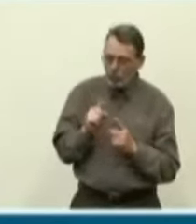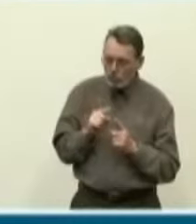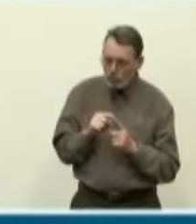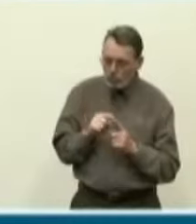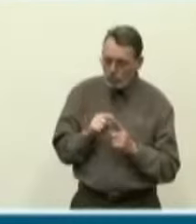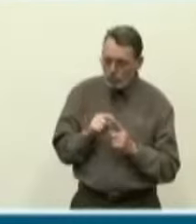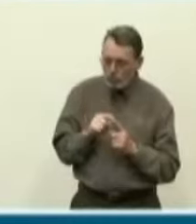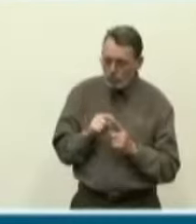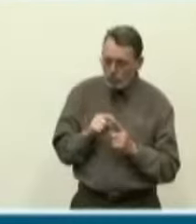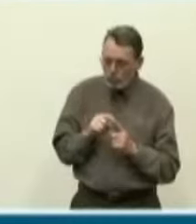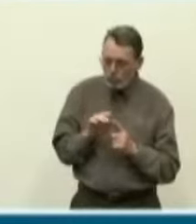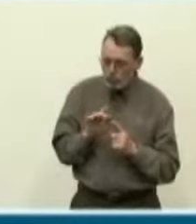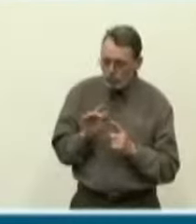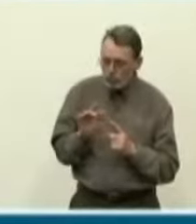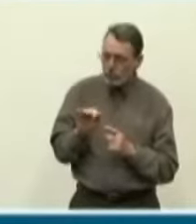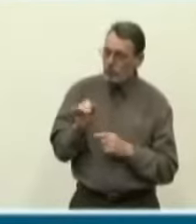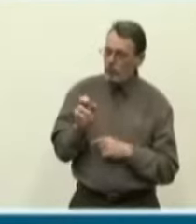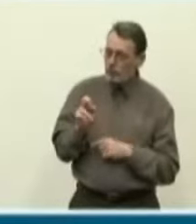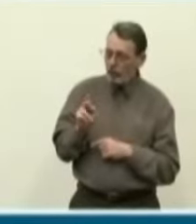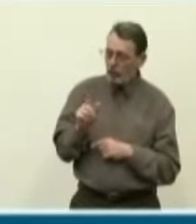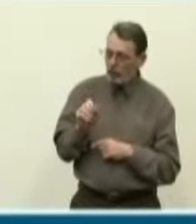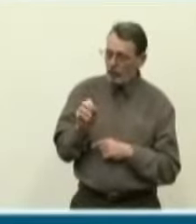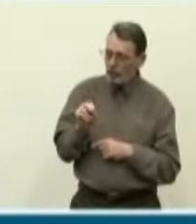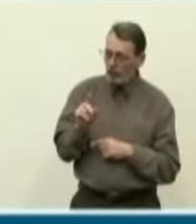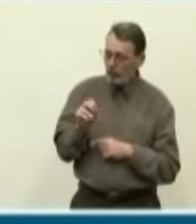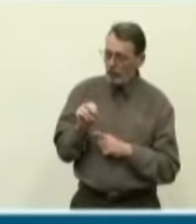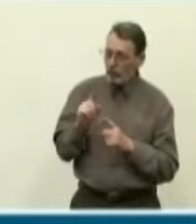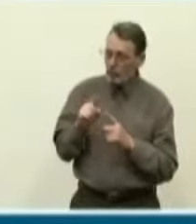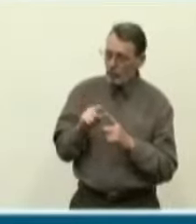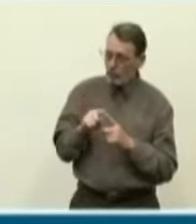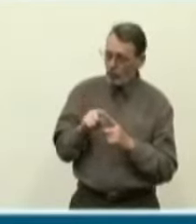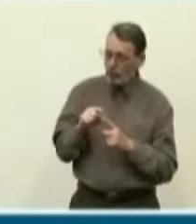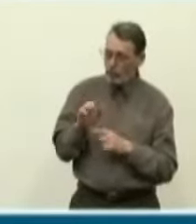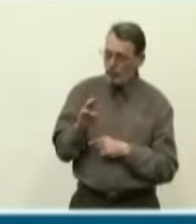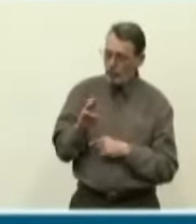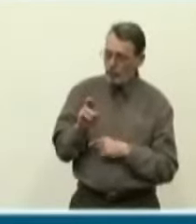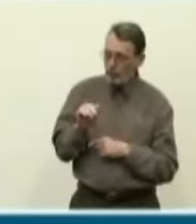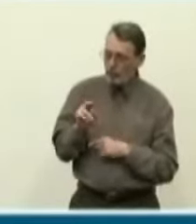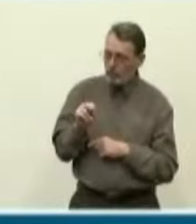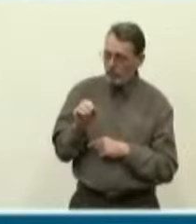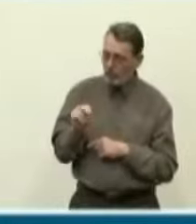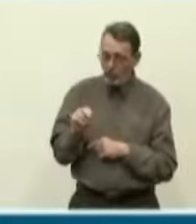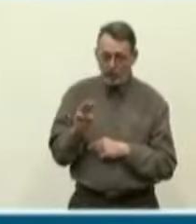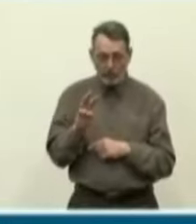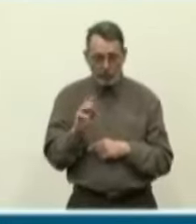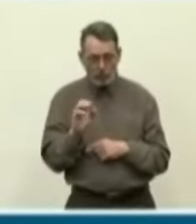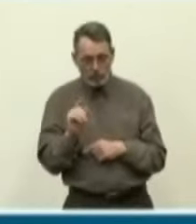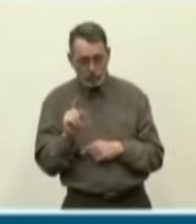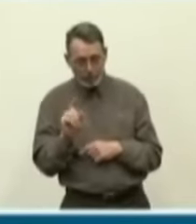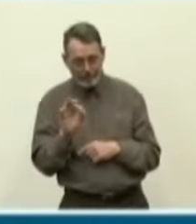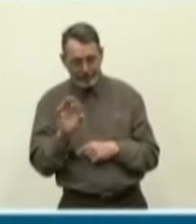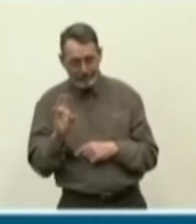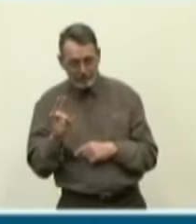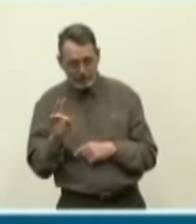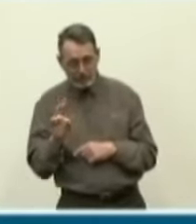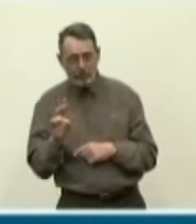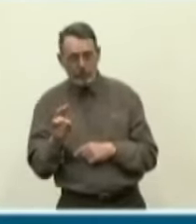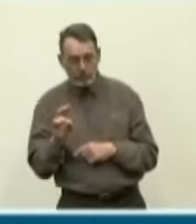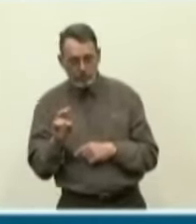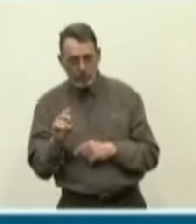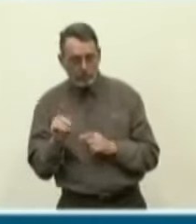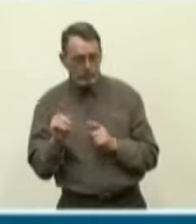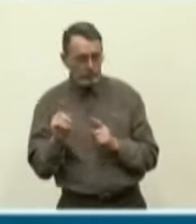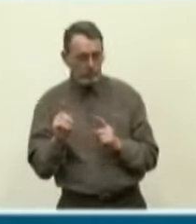Brandon. Jack London from Brandon, copy. Seconds. Yeah, boy 201, 97, taking command. It's going to be an